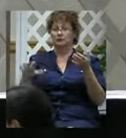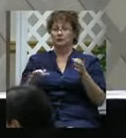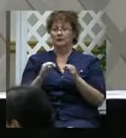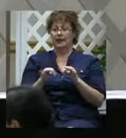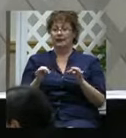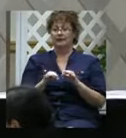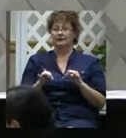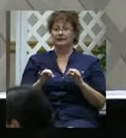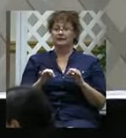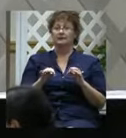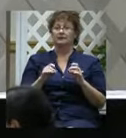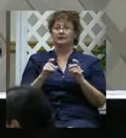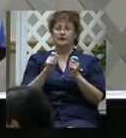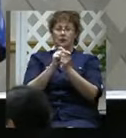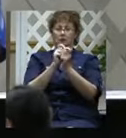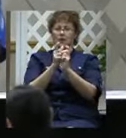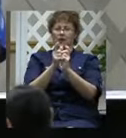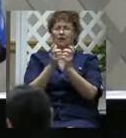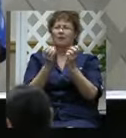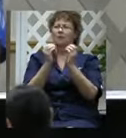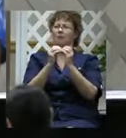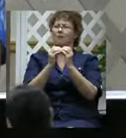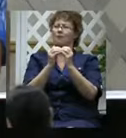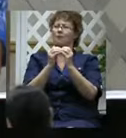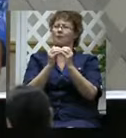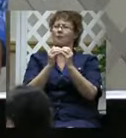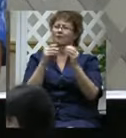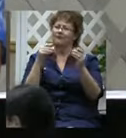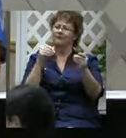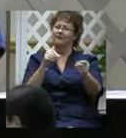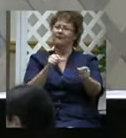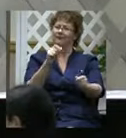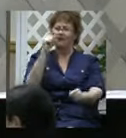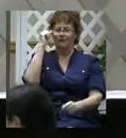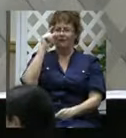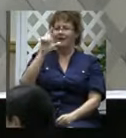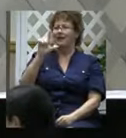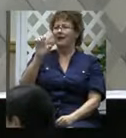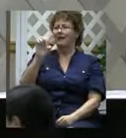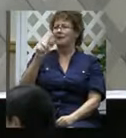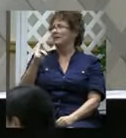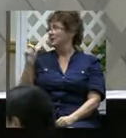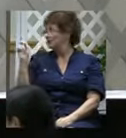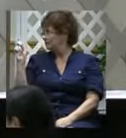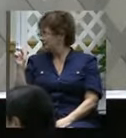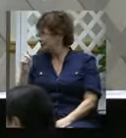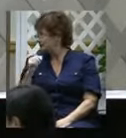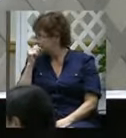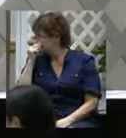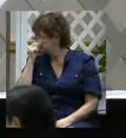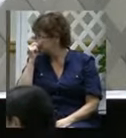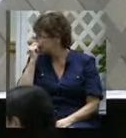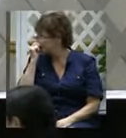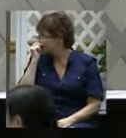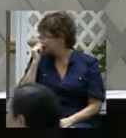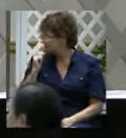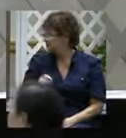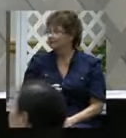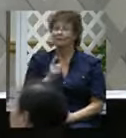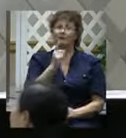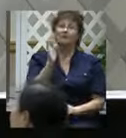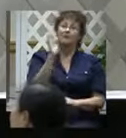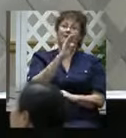document that's going into translation that'll be much more effective for LEP readers and users. So here's an example. The flyer on